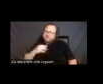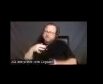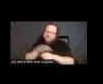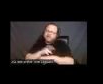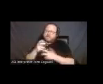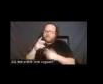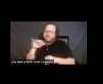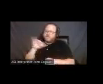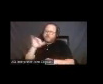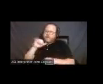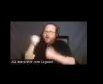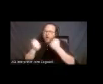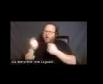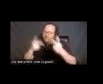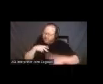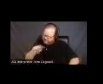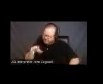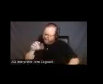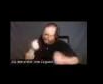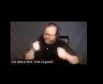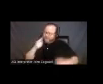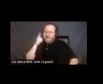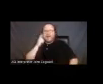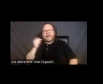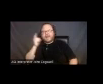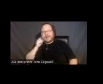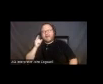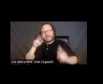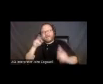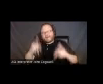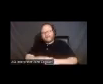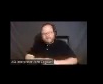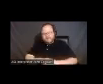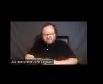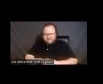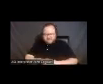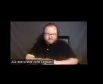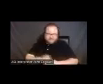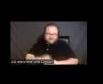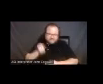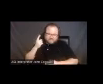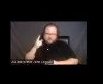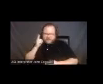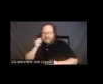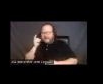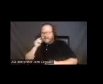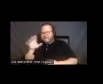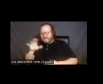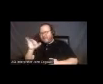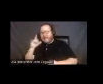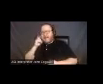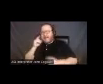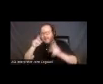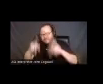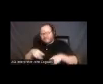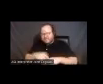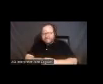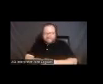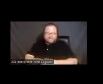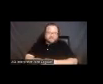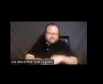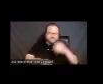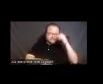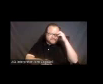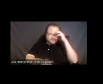more of a car person. I was like, what, you take your dog in the car? Okay. You're more of a cat person, but you like the Cocker